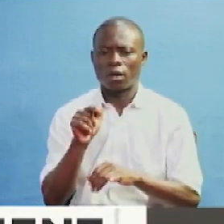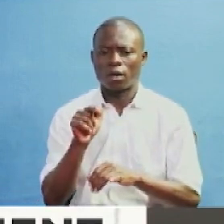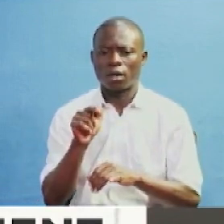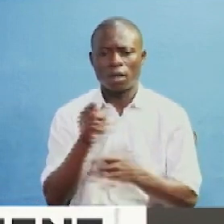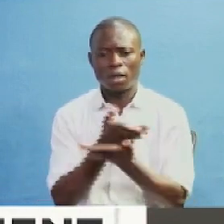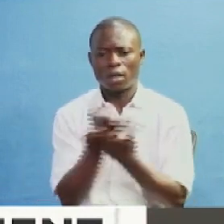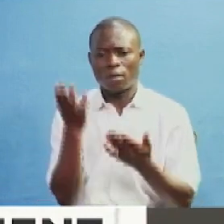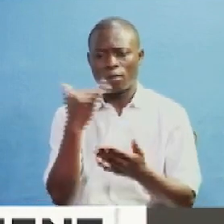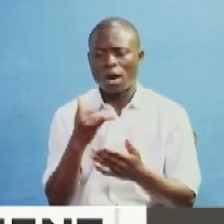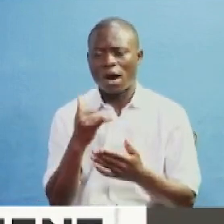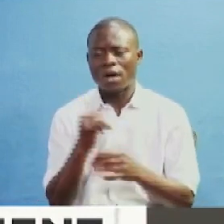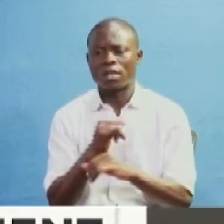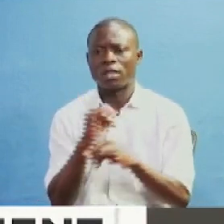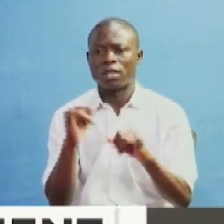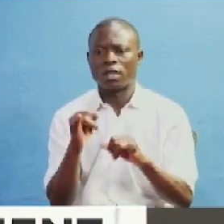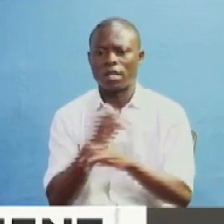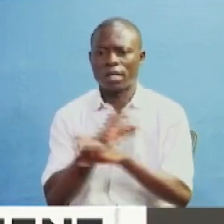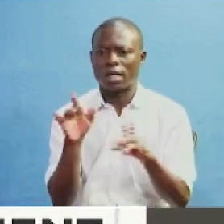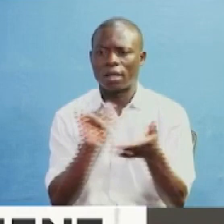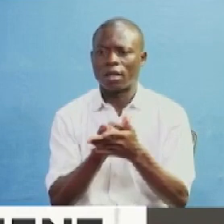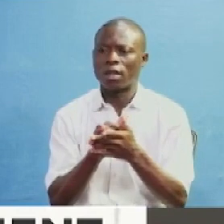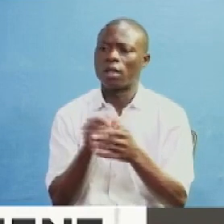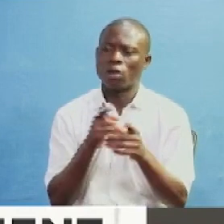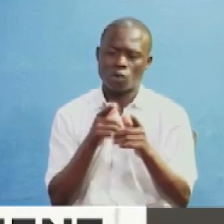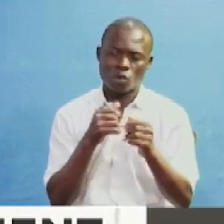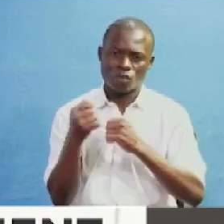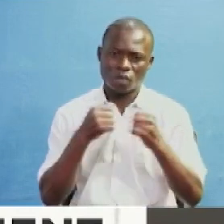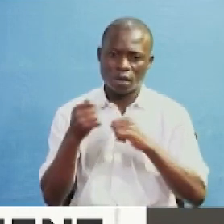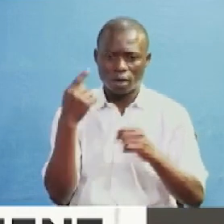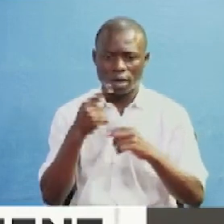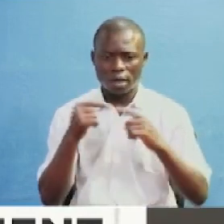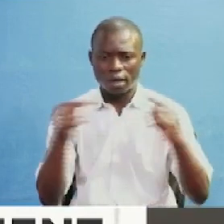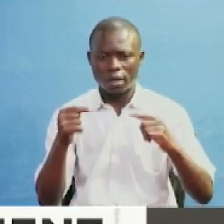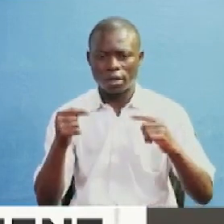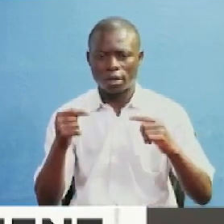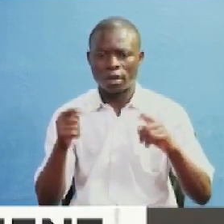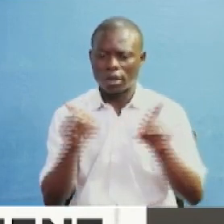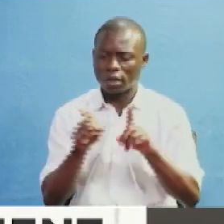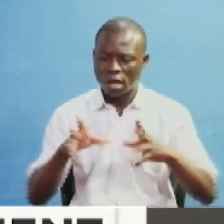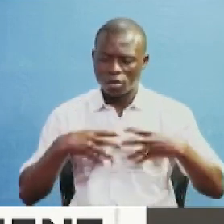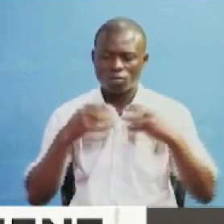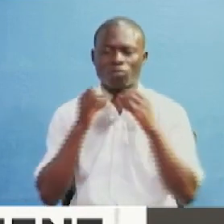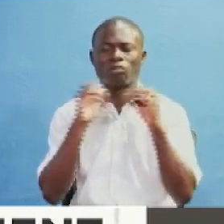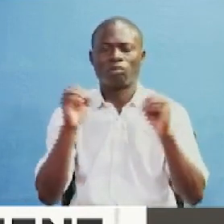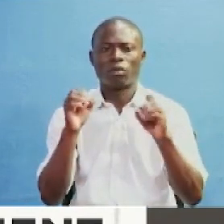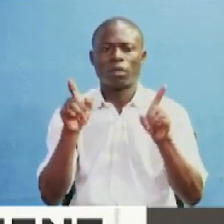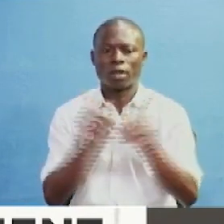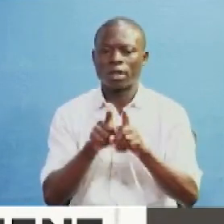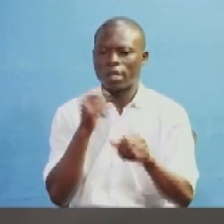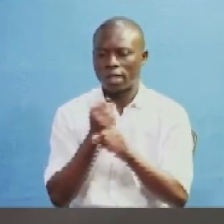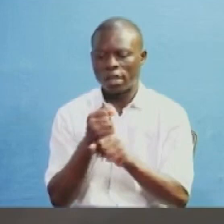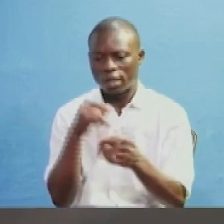Thereby declaring war against his own citizens. This is unacceptable, as indeed it